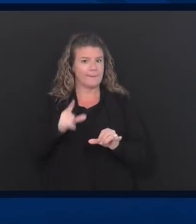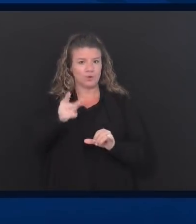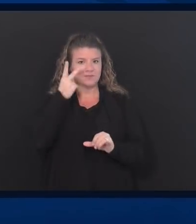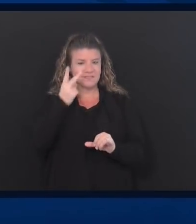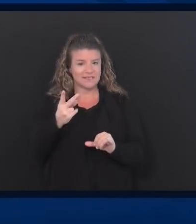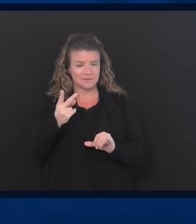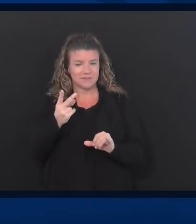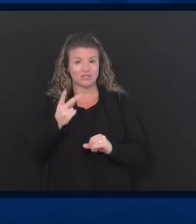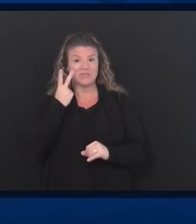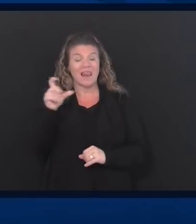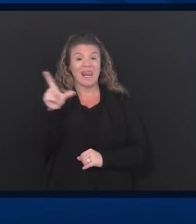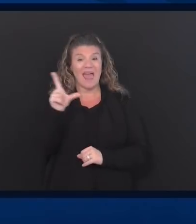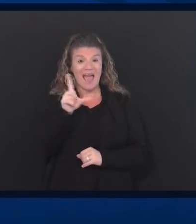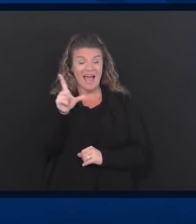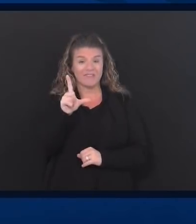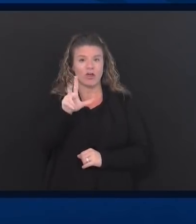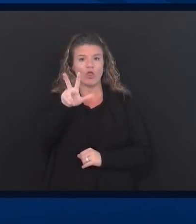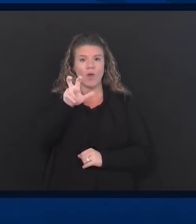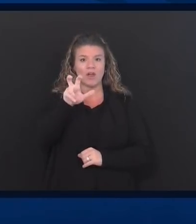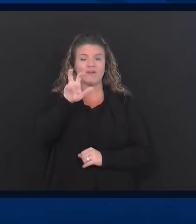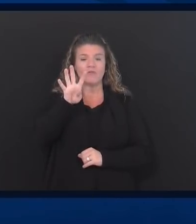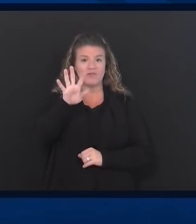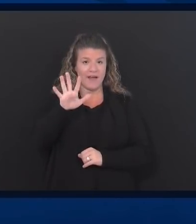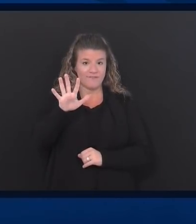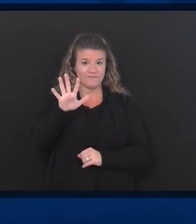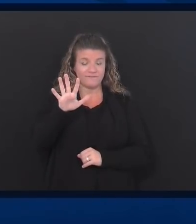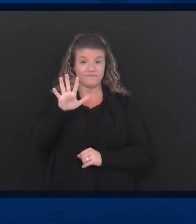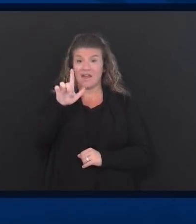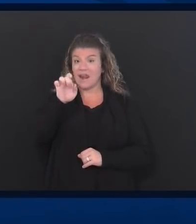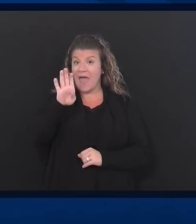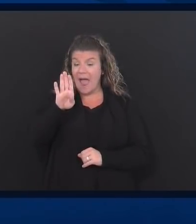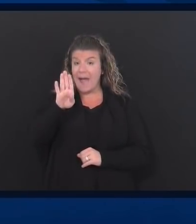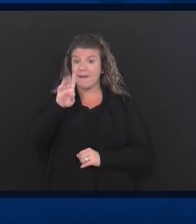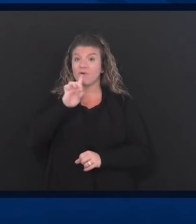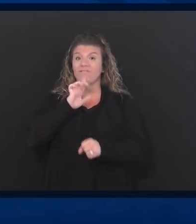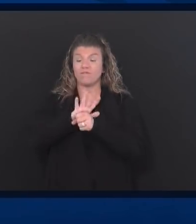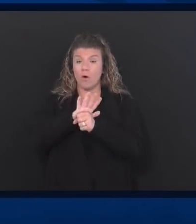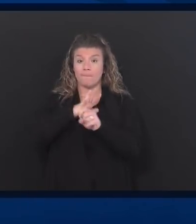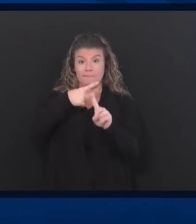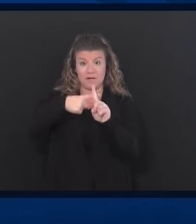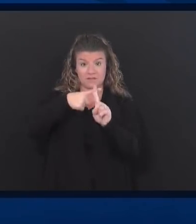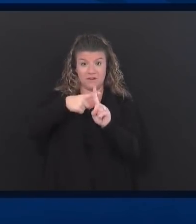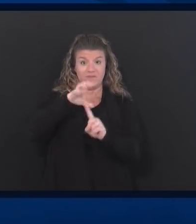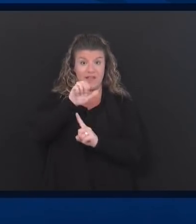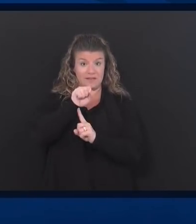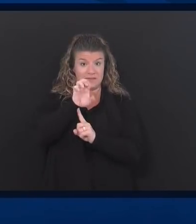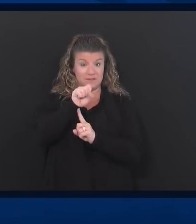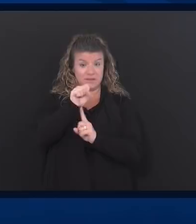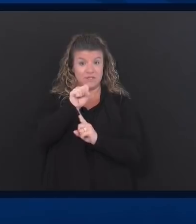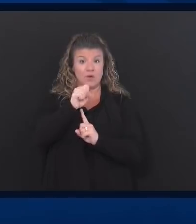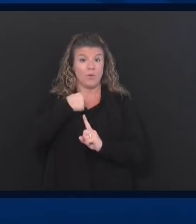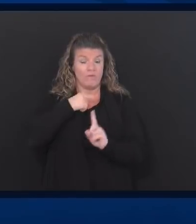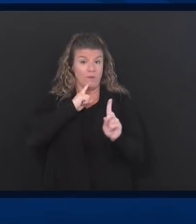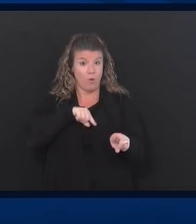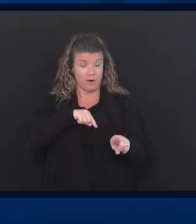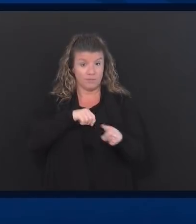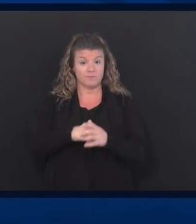on the left is the 345 laboratory confirmed positive cases that we've been reported to at the